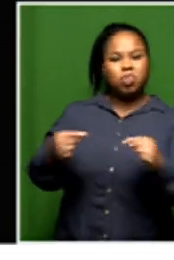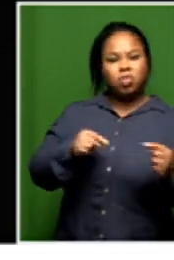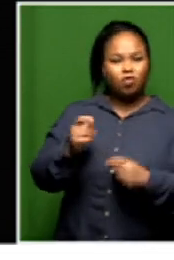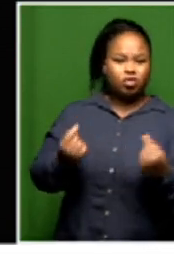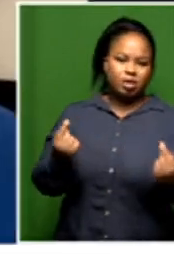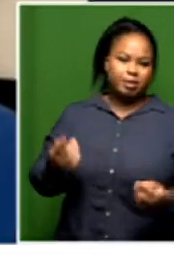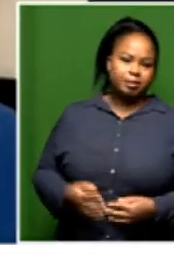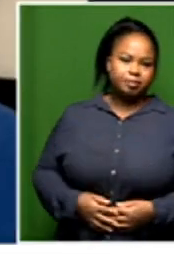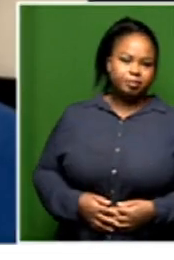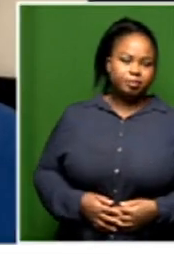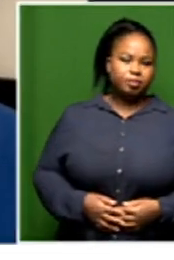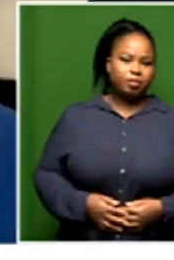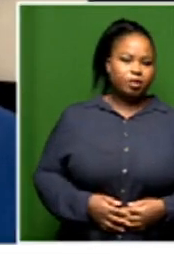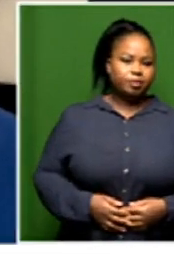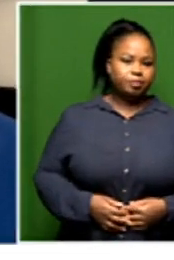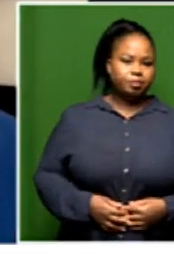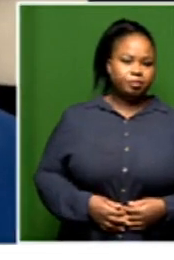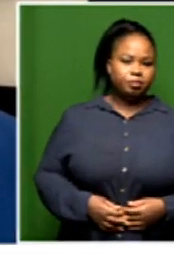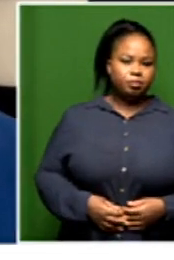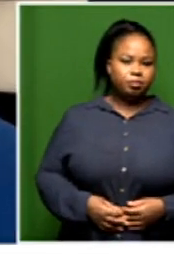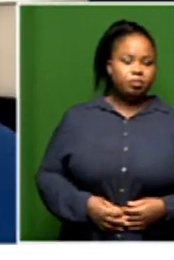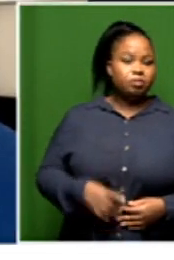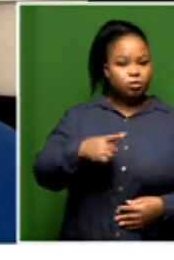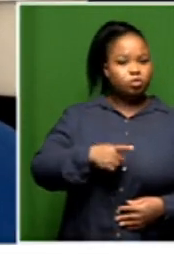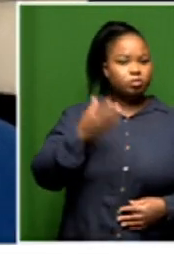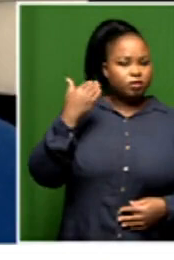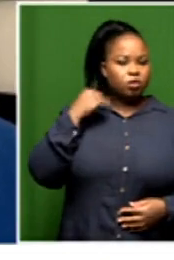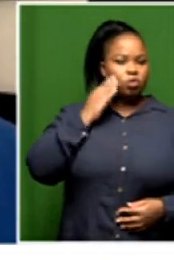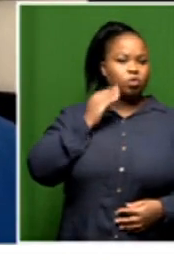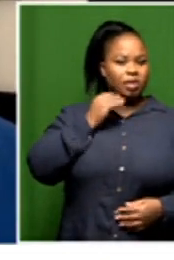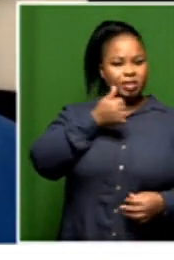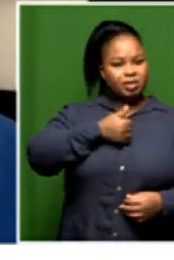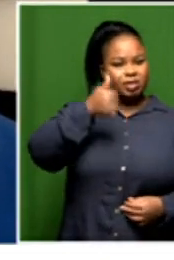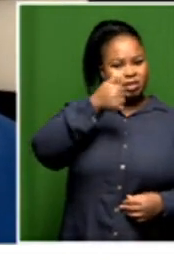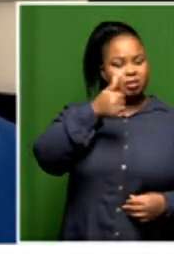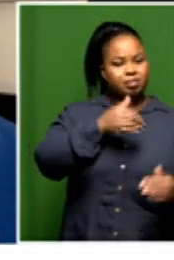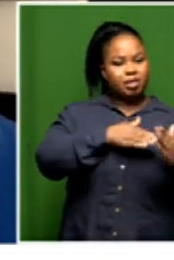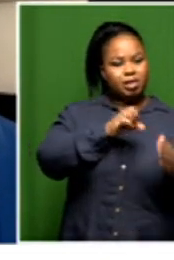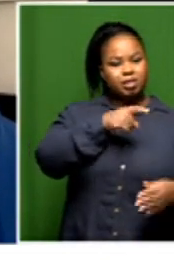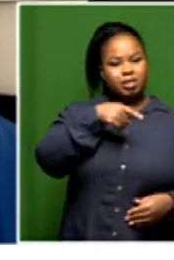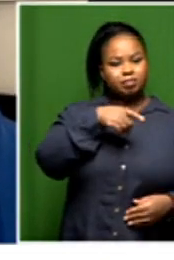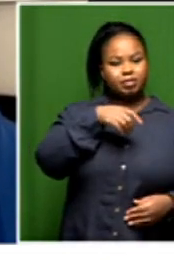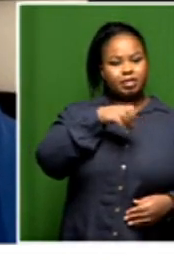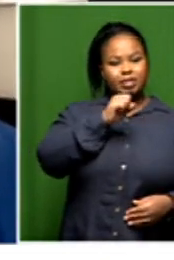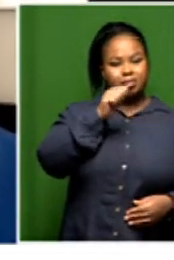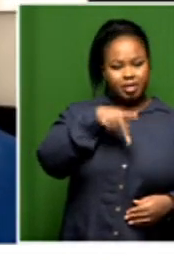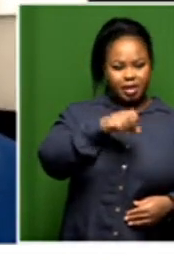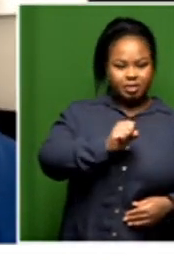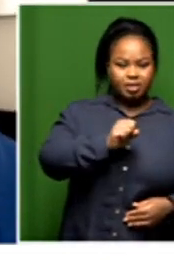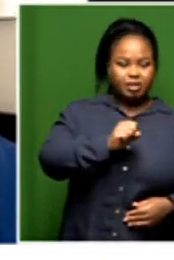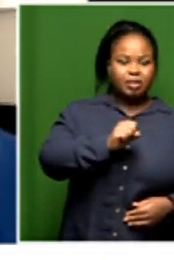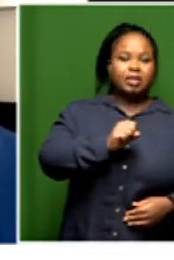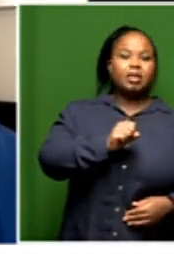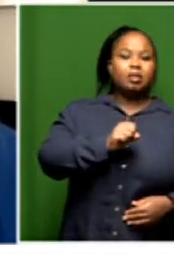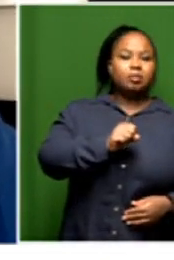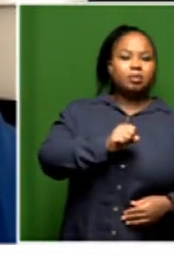Yeah. Also, you know, you've experienced having worked as a senior ranking person at the SAPS, I should